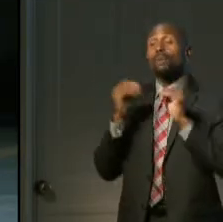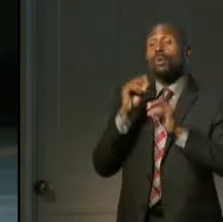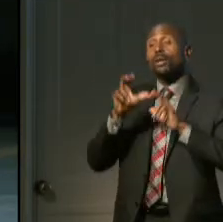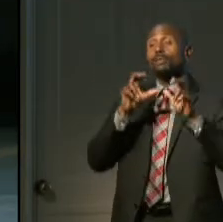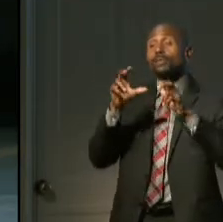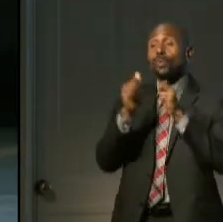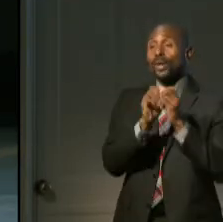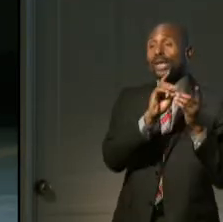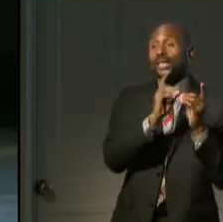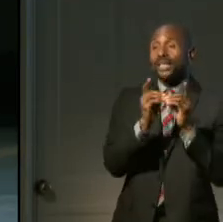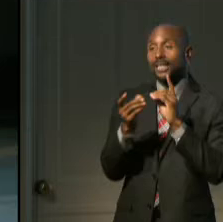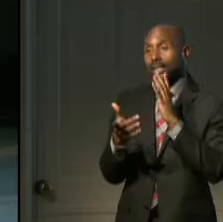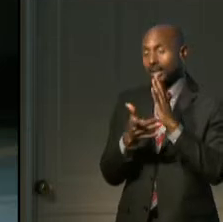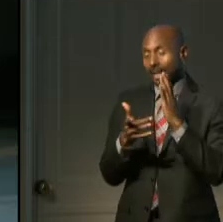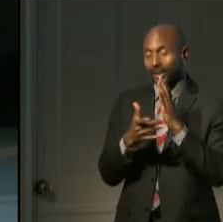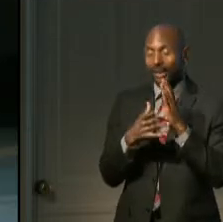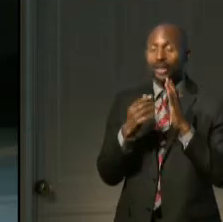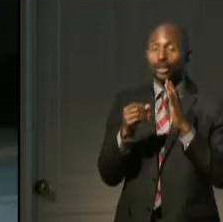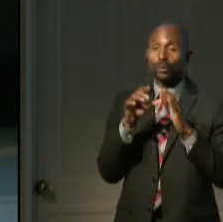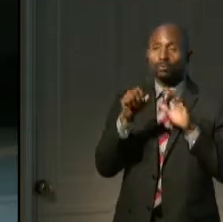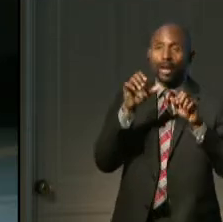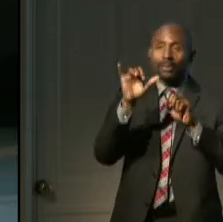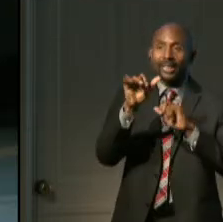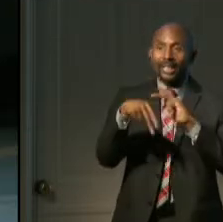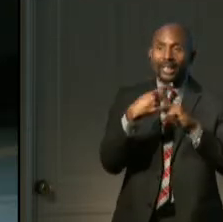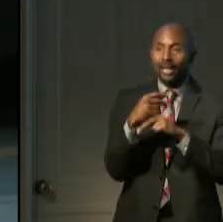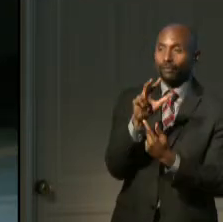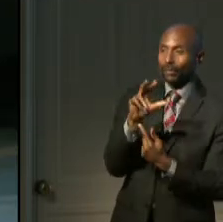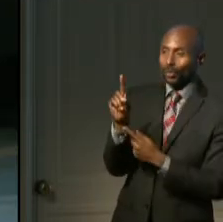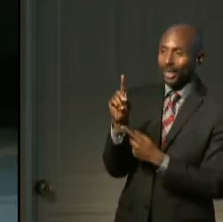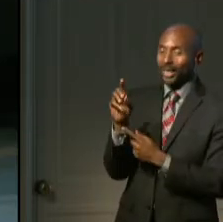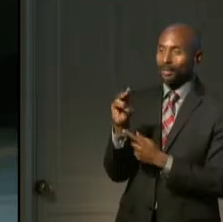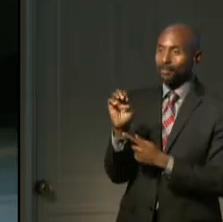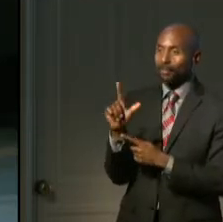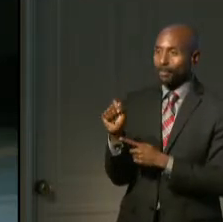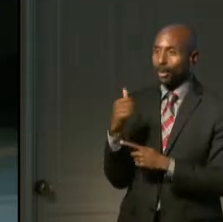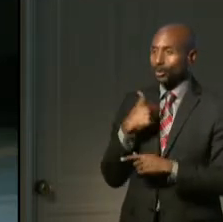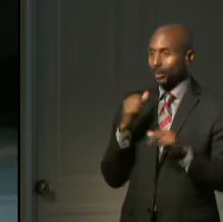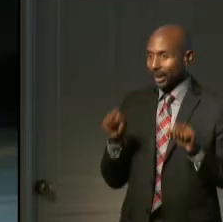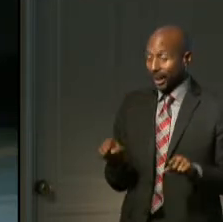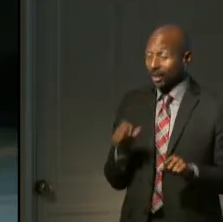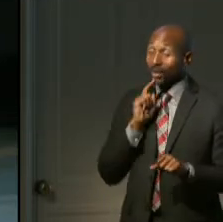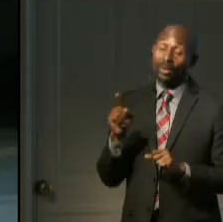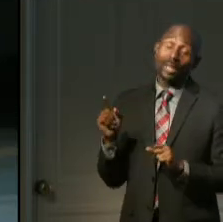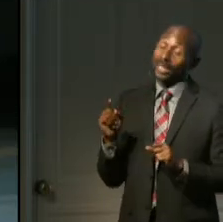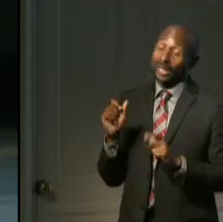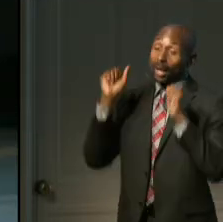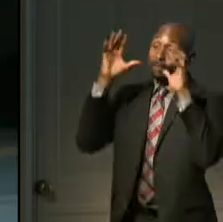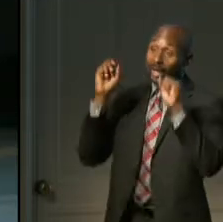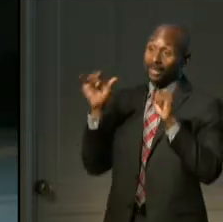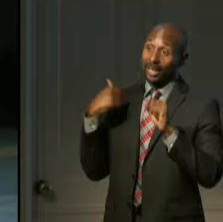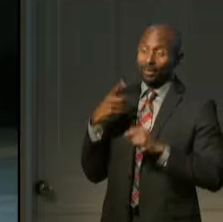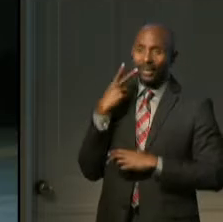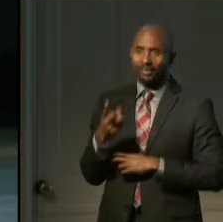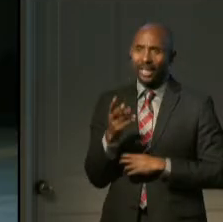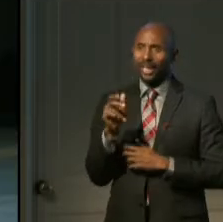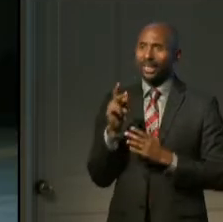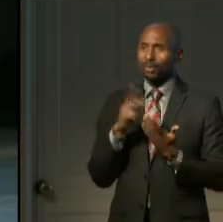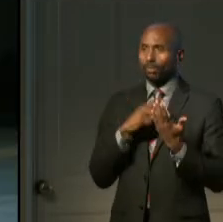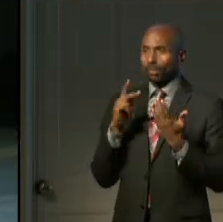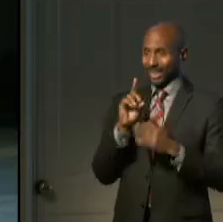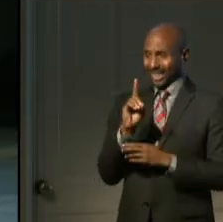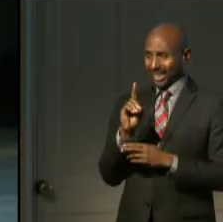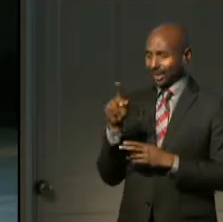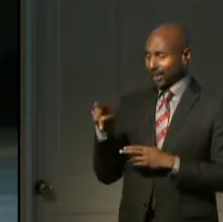in digitization techniques and getting these kinds of 3D models that we can. And it's been amazing watching the Digitization Program